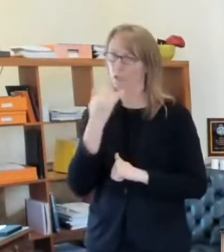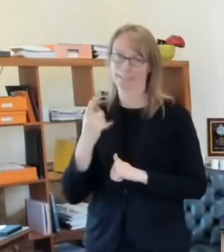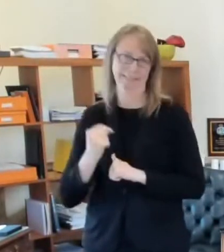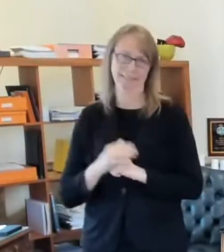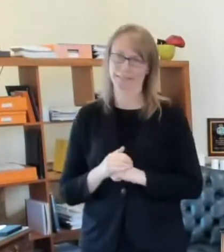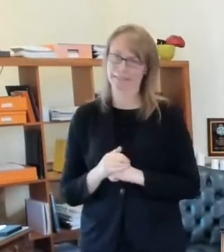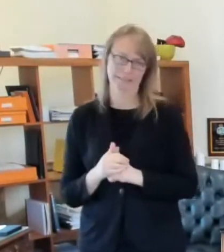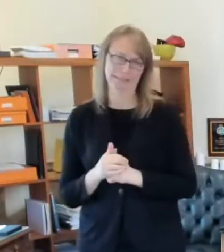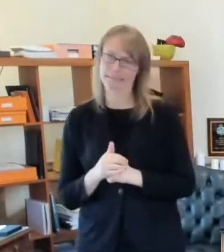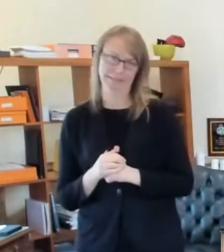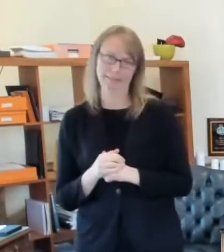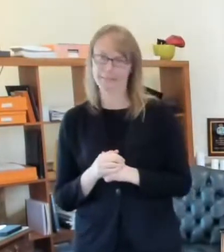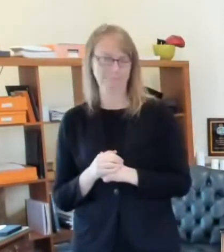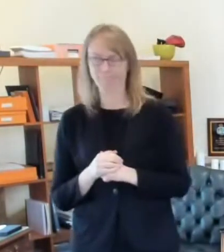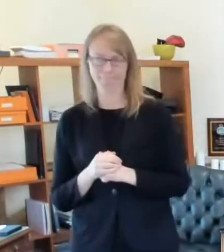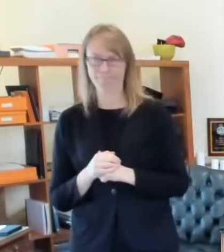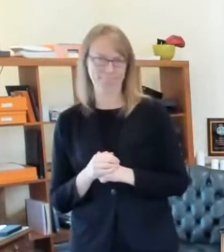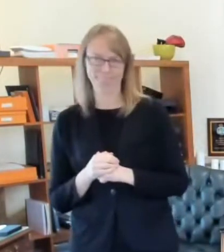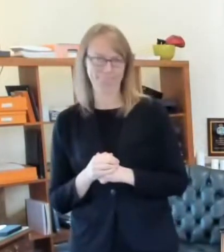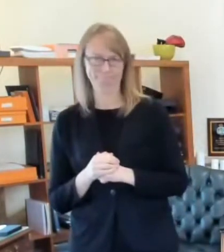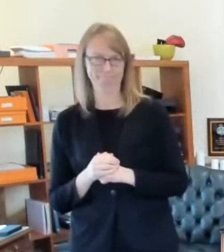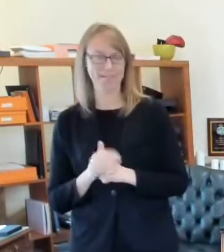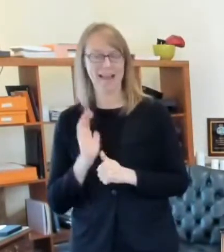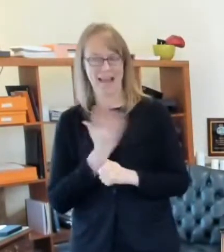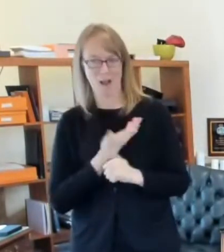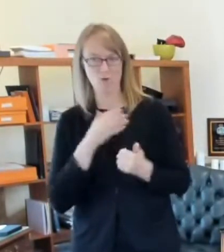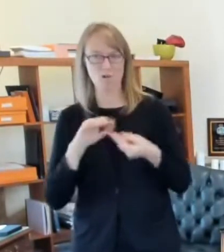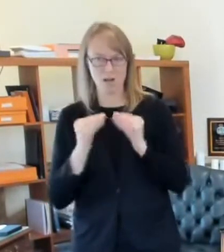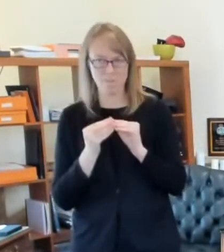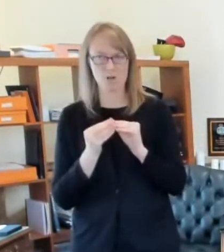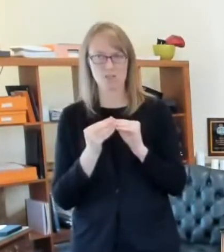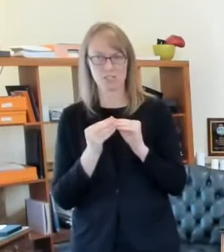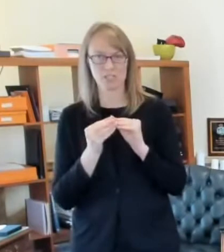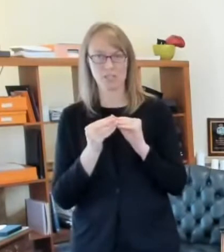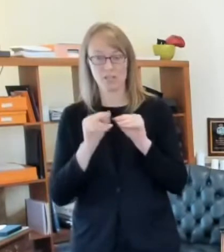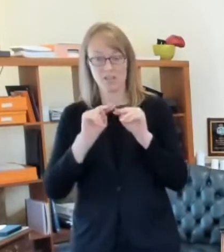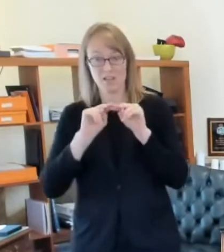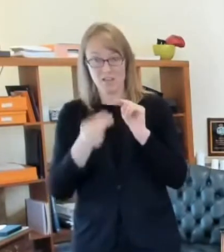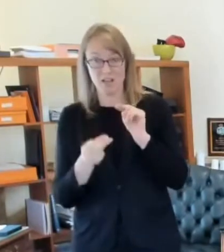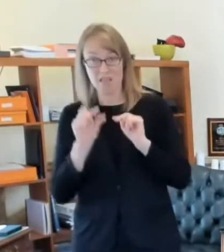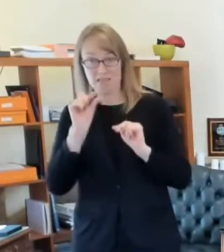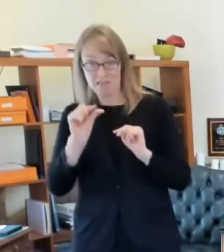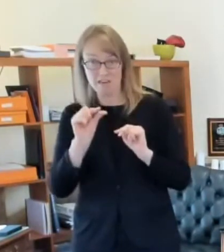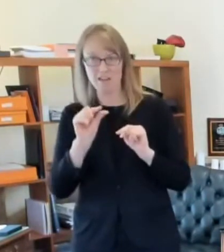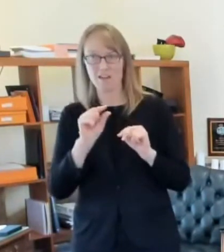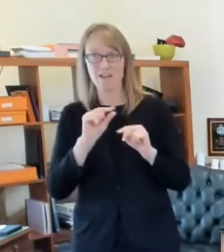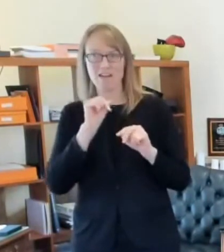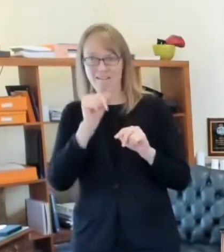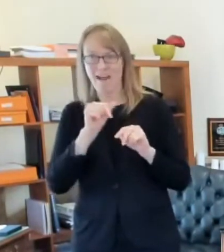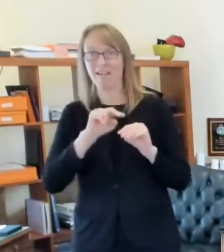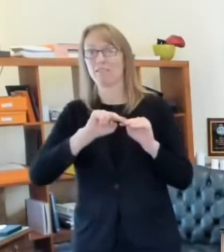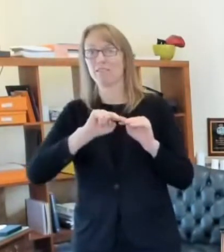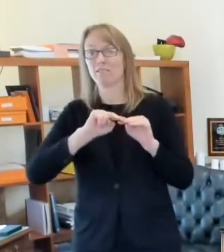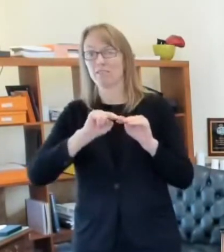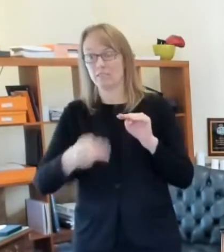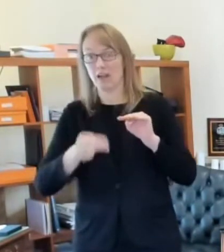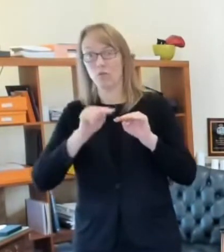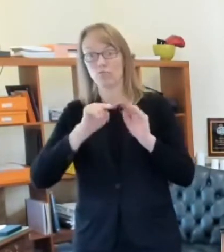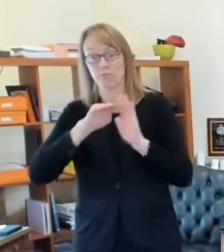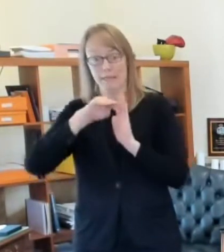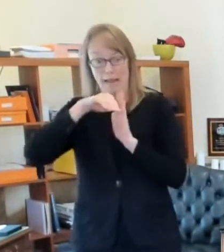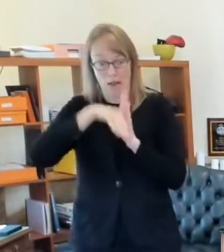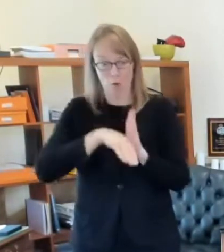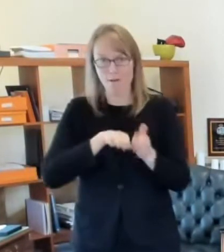it. And our numbers are not going to be that much better by New Year's Eve. And you know, what